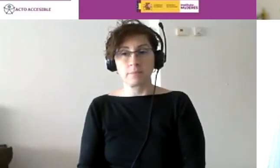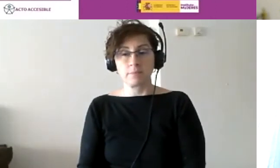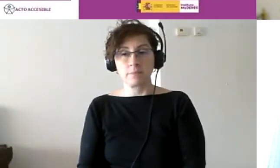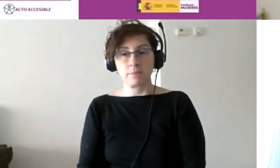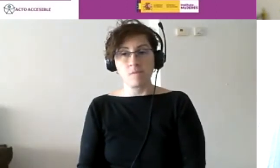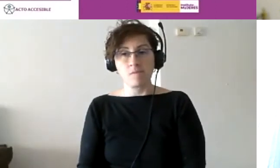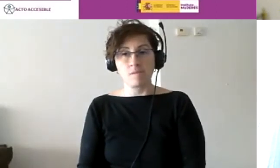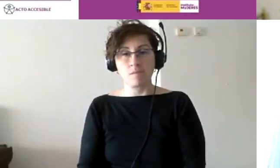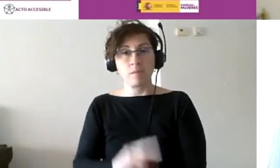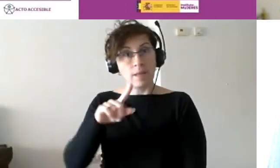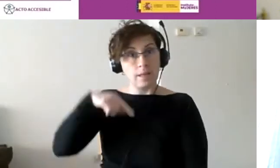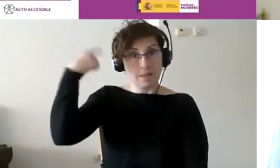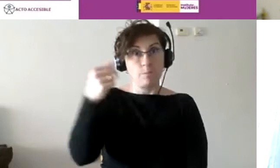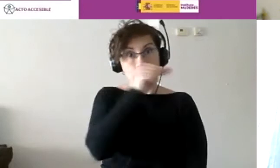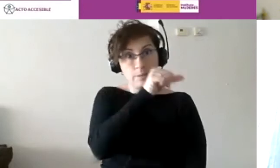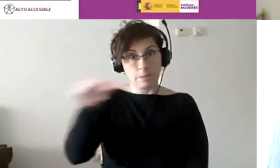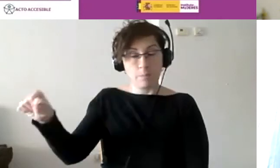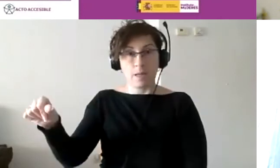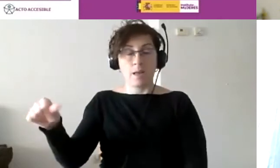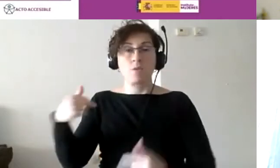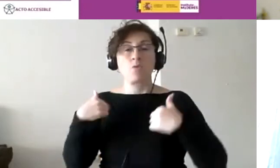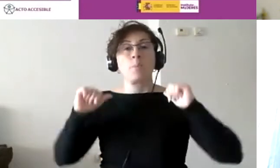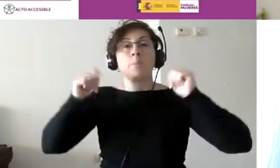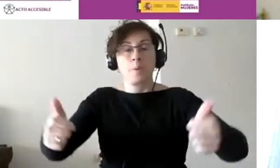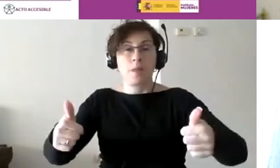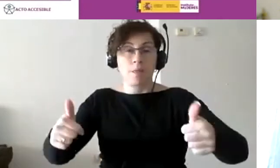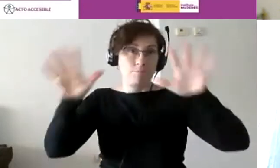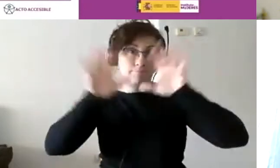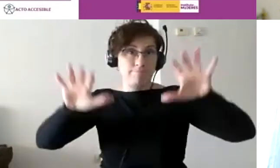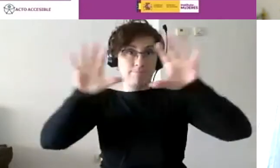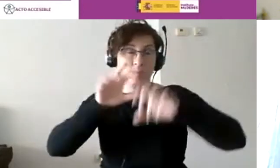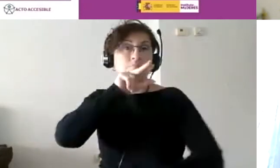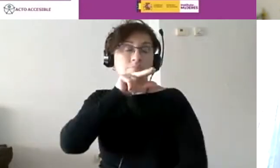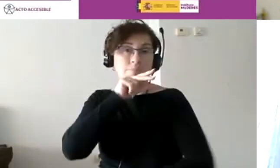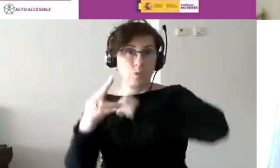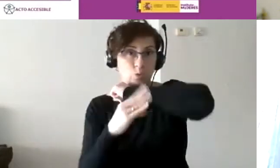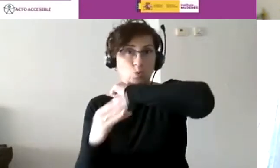because I need to communicate with other people. And